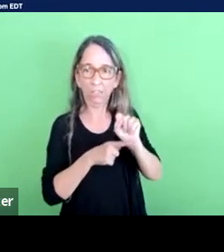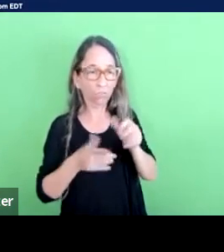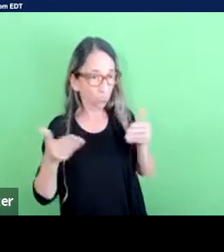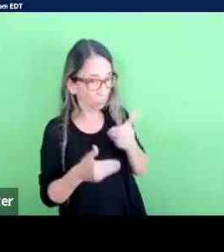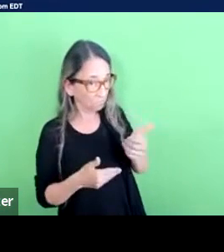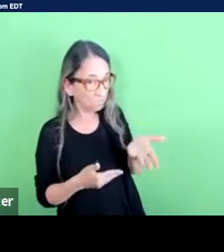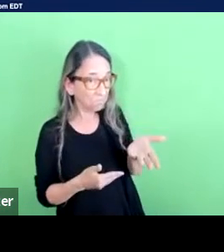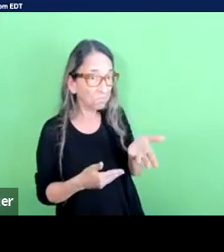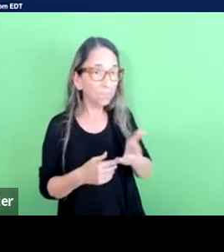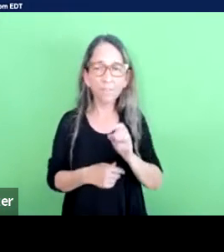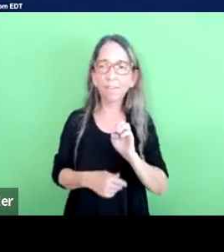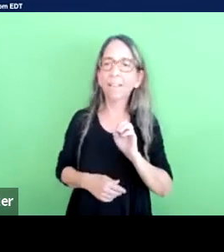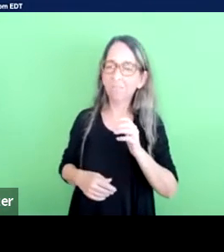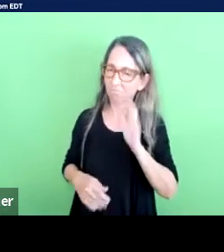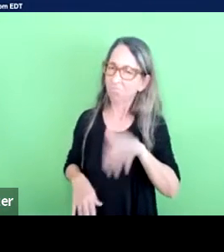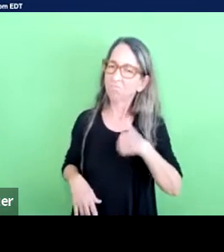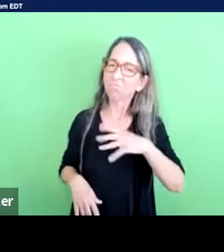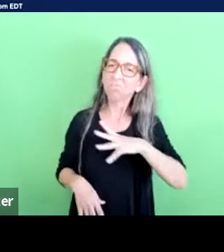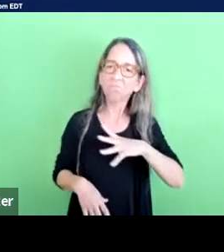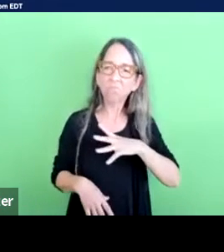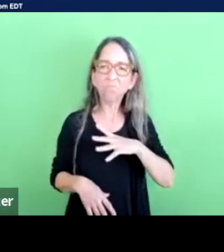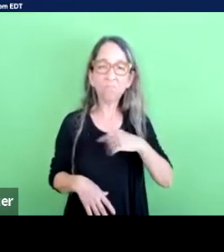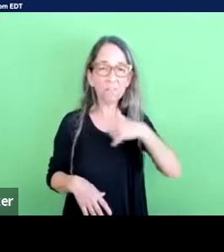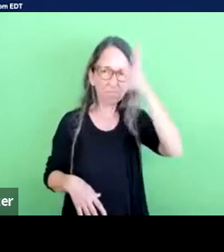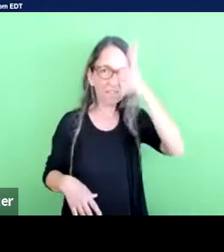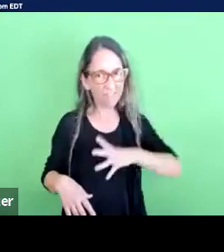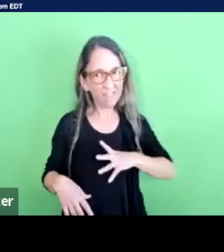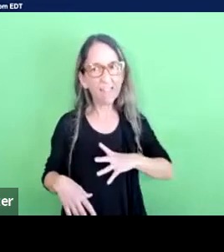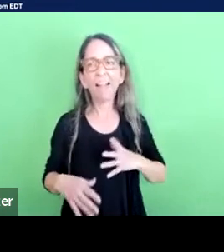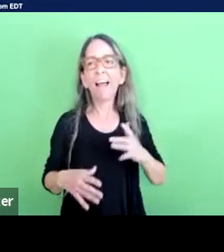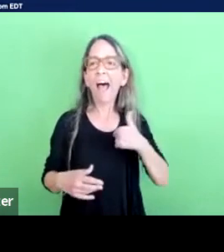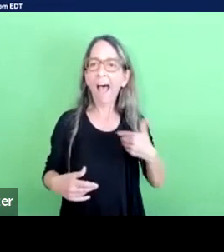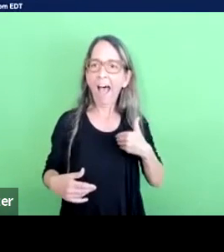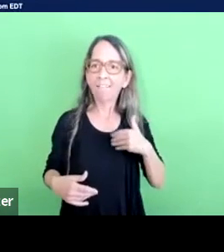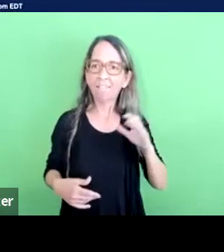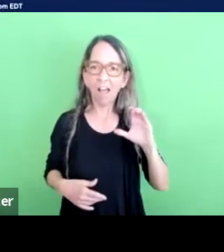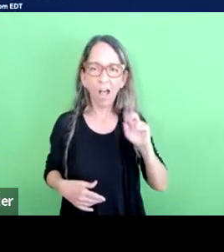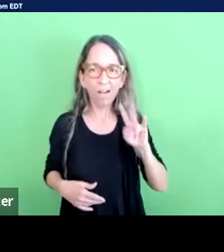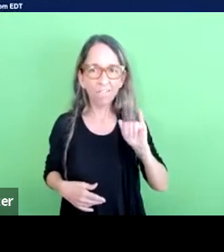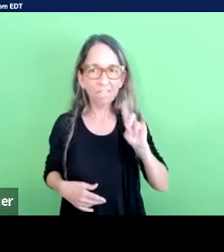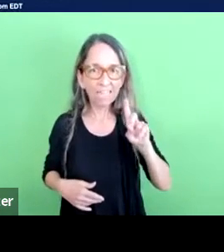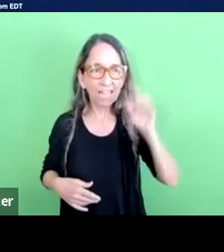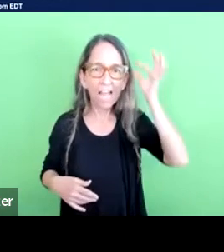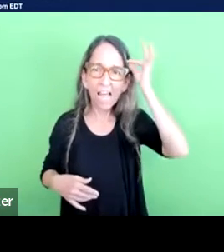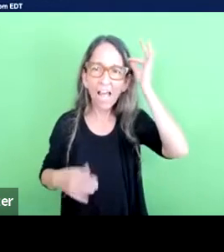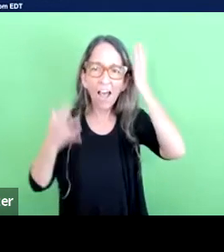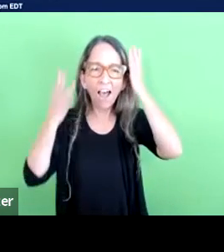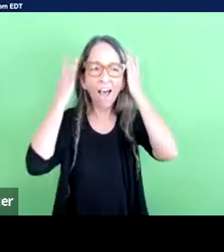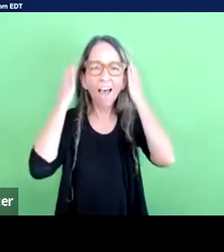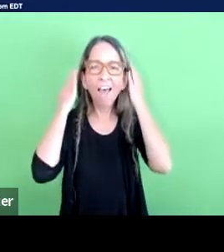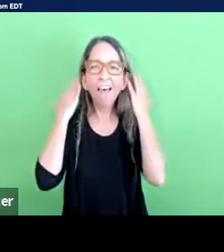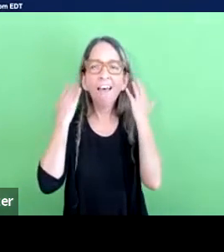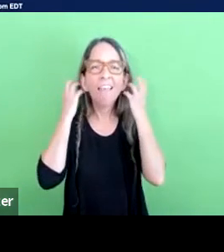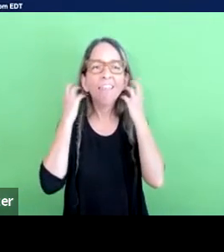also a man. I also have COVID length hair. I additionally have elbow patches on my jacket. I'm the founder